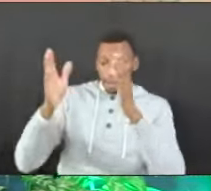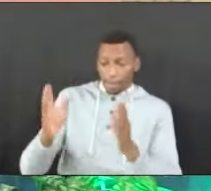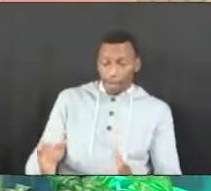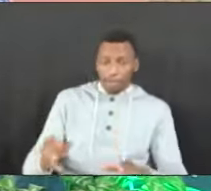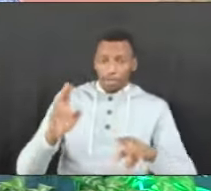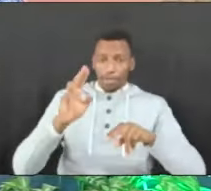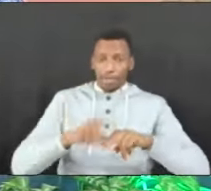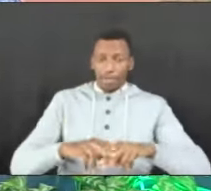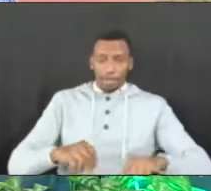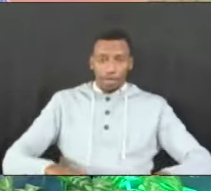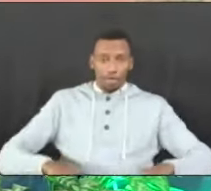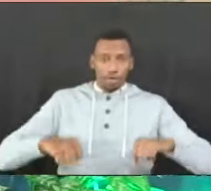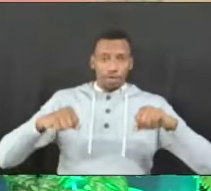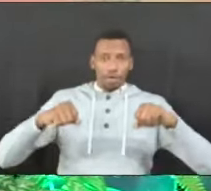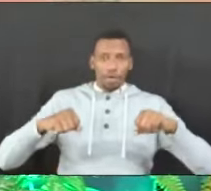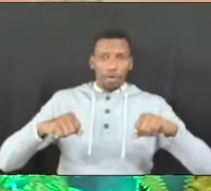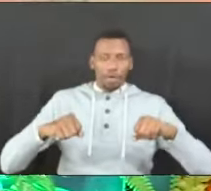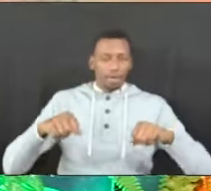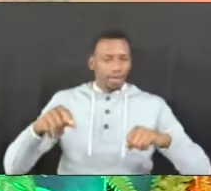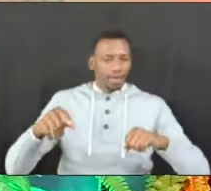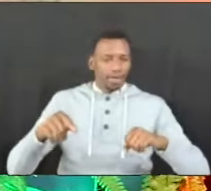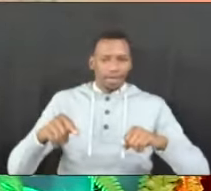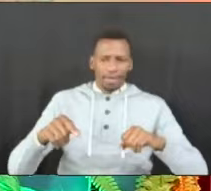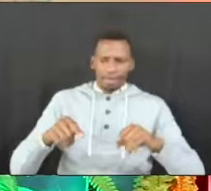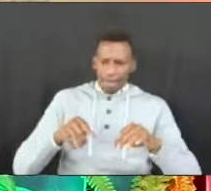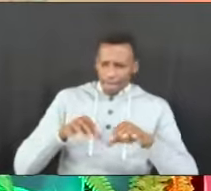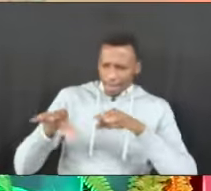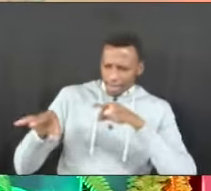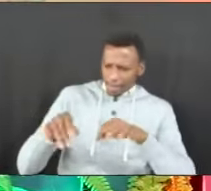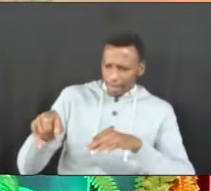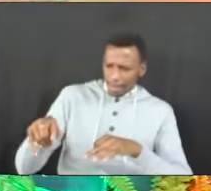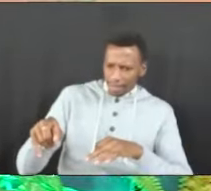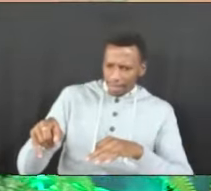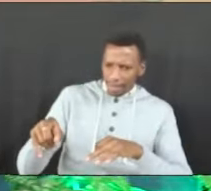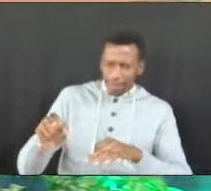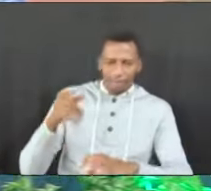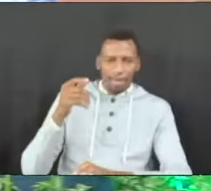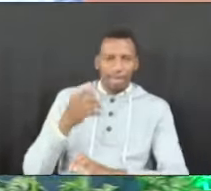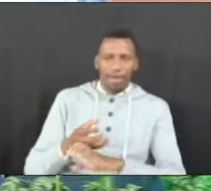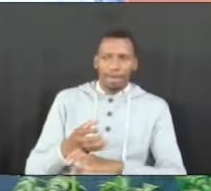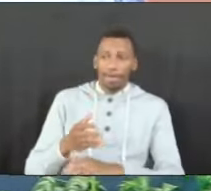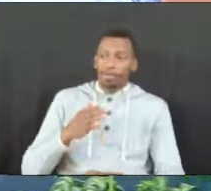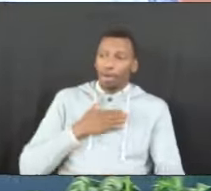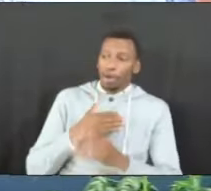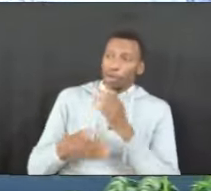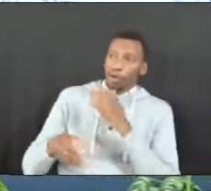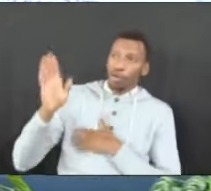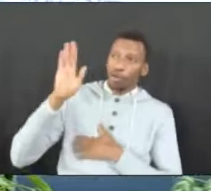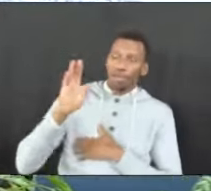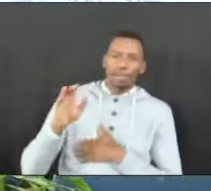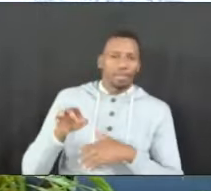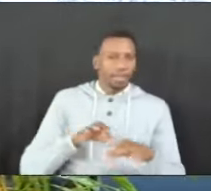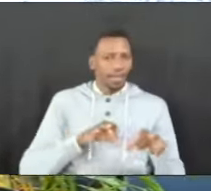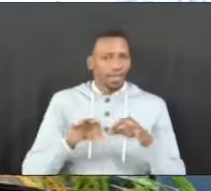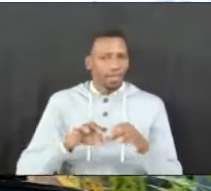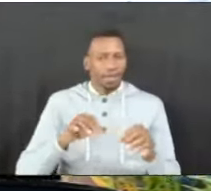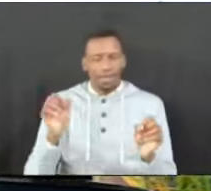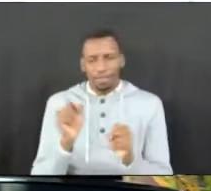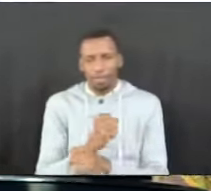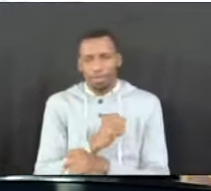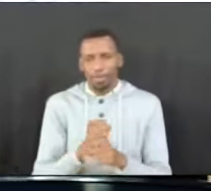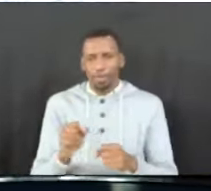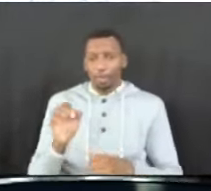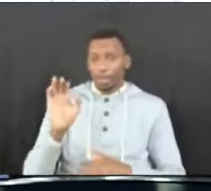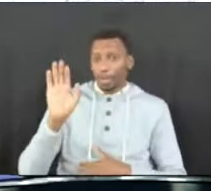was beyond description. Our God is beyond description. He says his countenance was